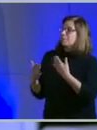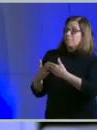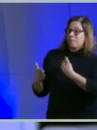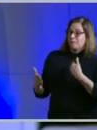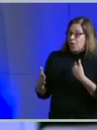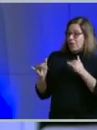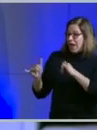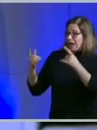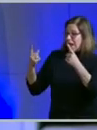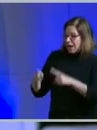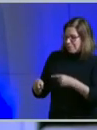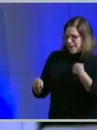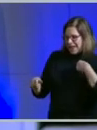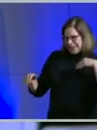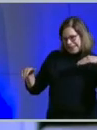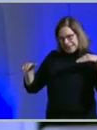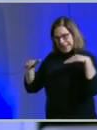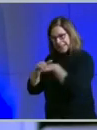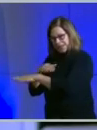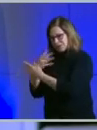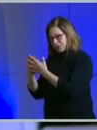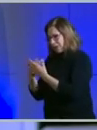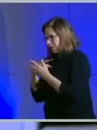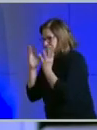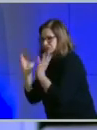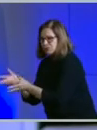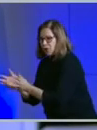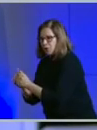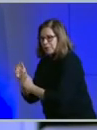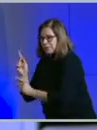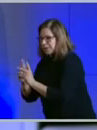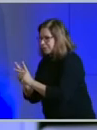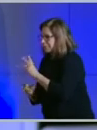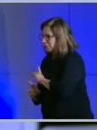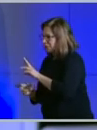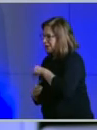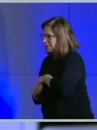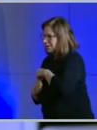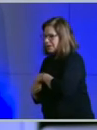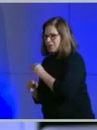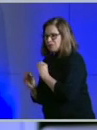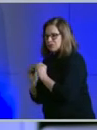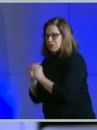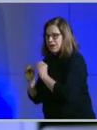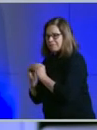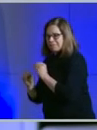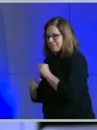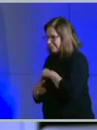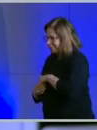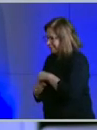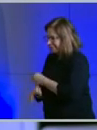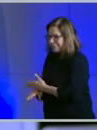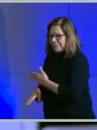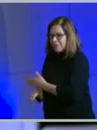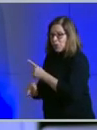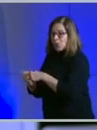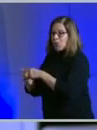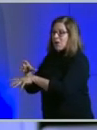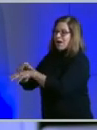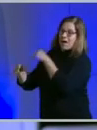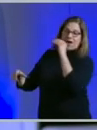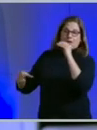the credibility because of their shared life experiences and proximity, but through their leadership